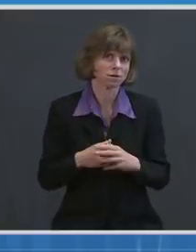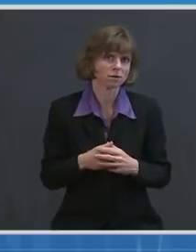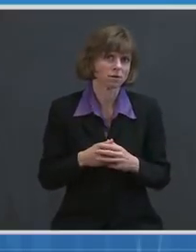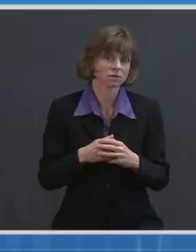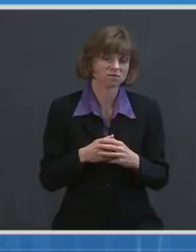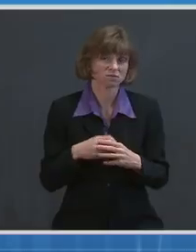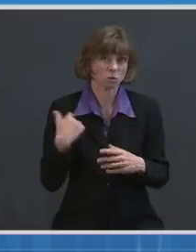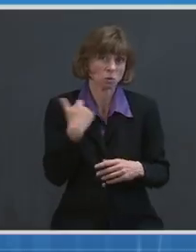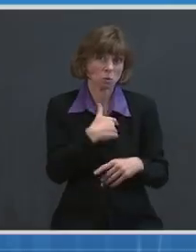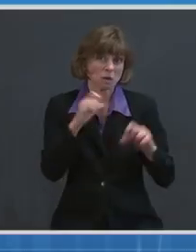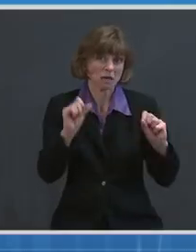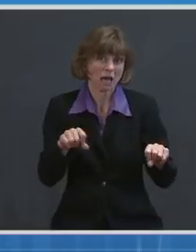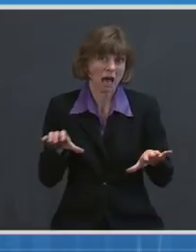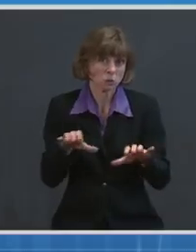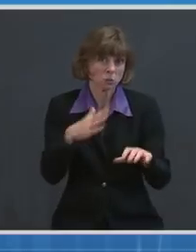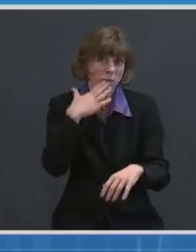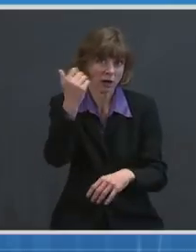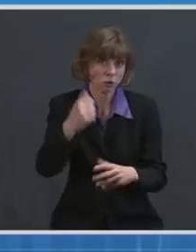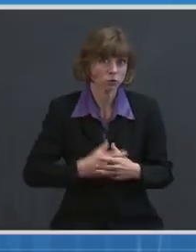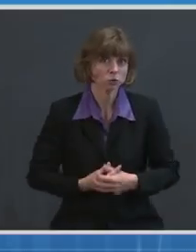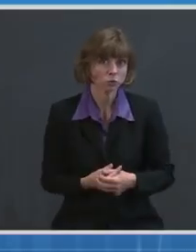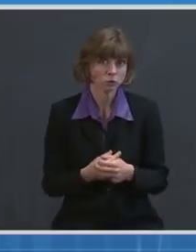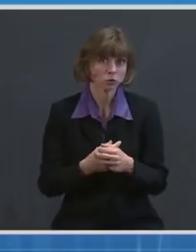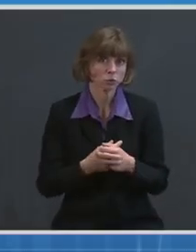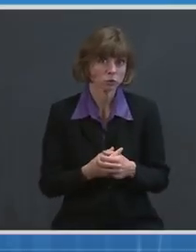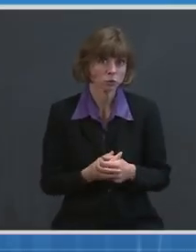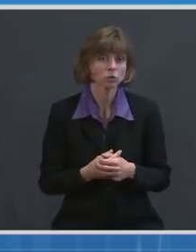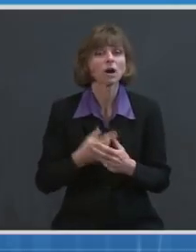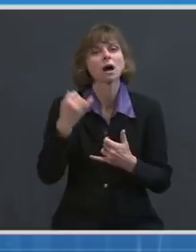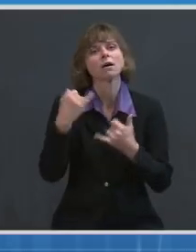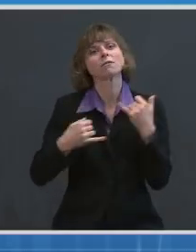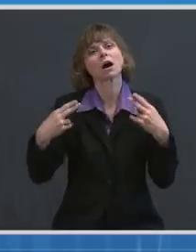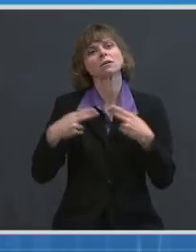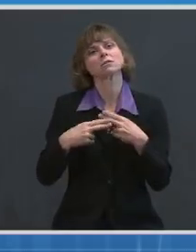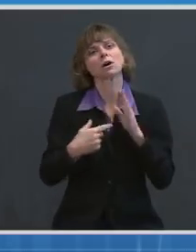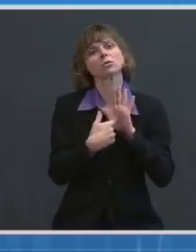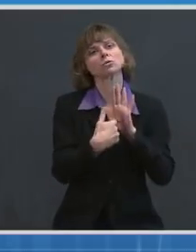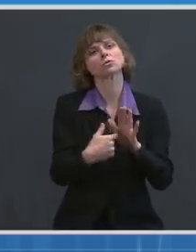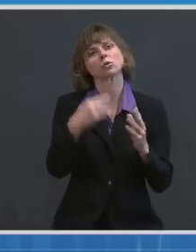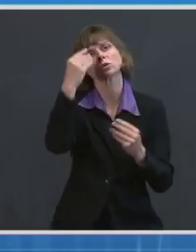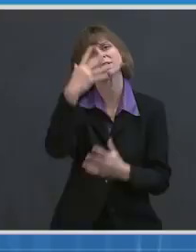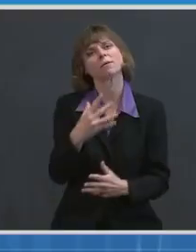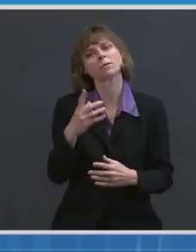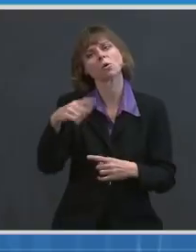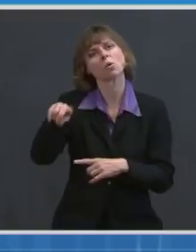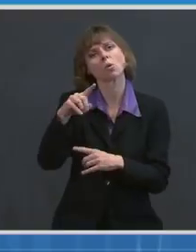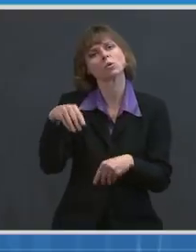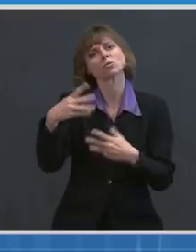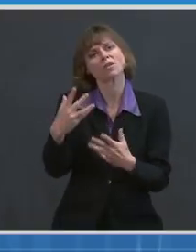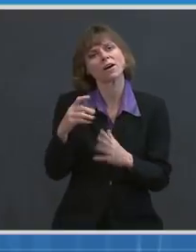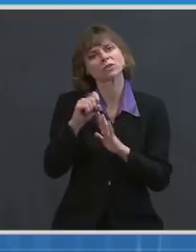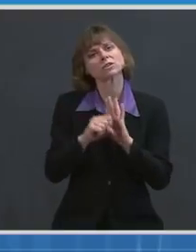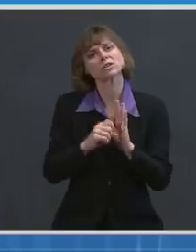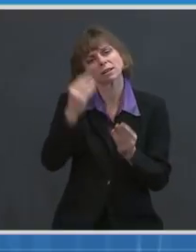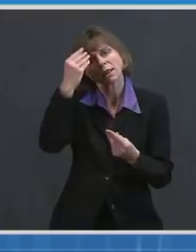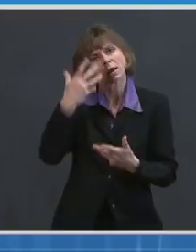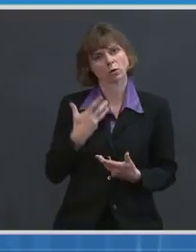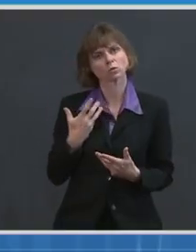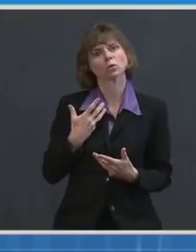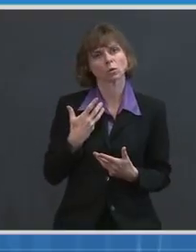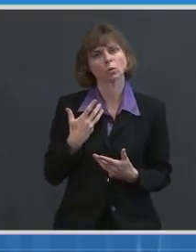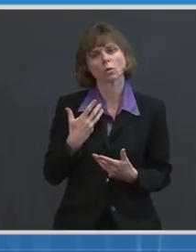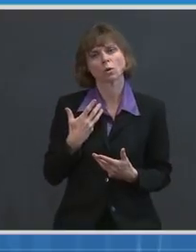better. The final slide shows us the information that providers and states are reporting to us and the age of people